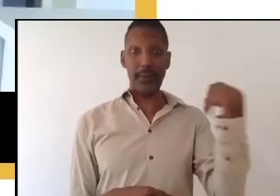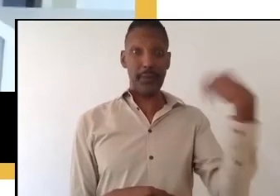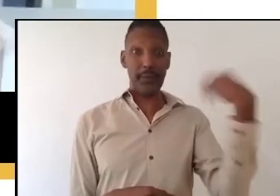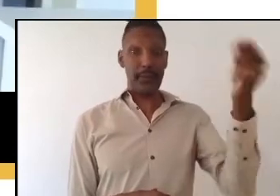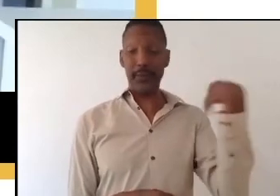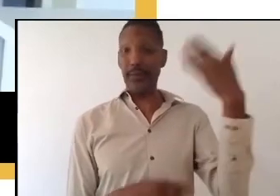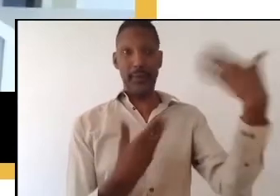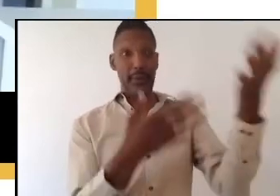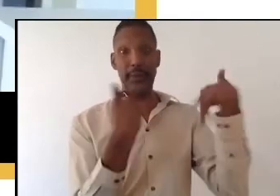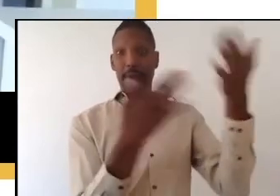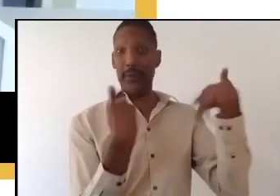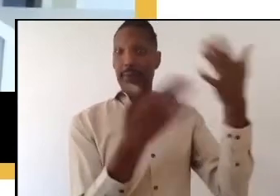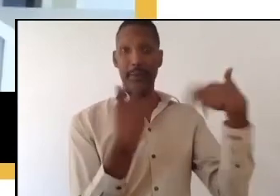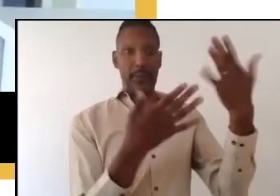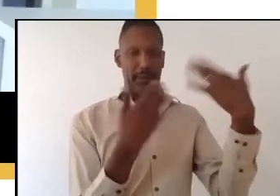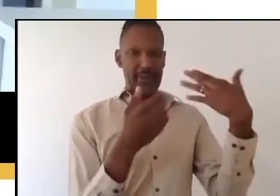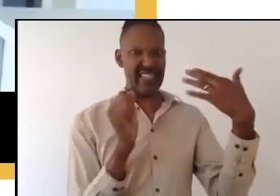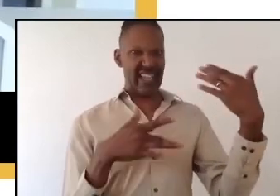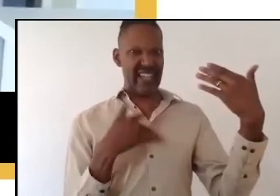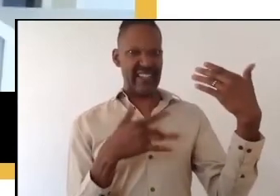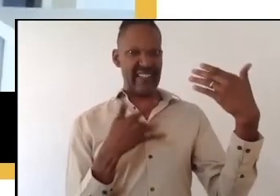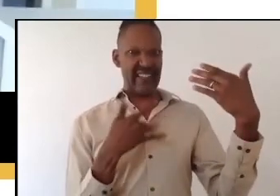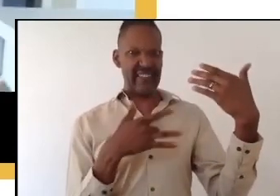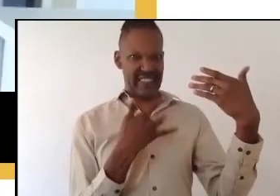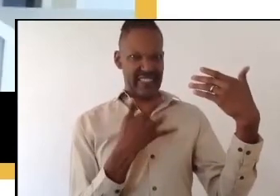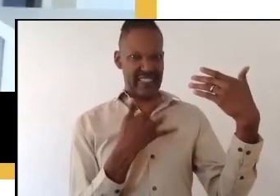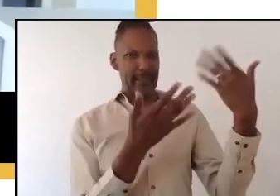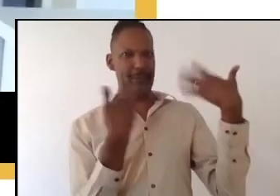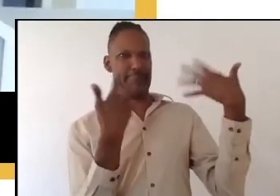it. Fanning myself.